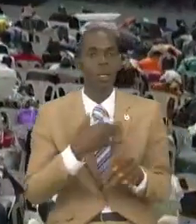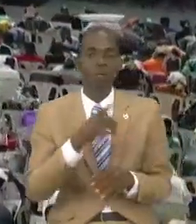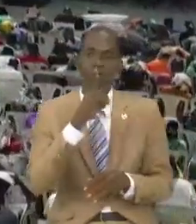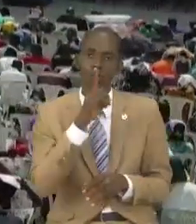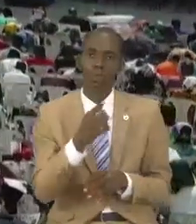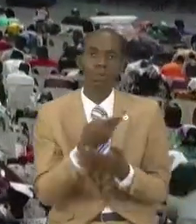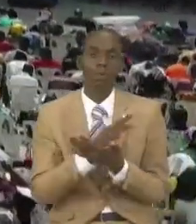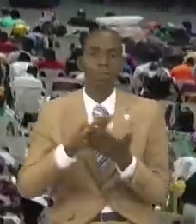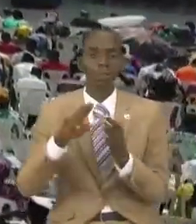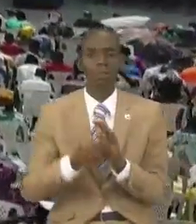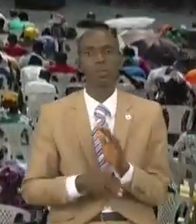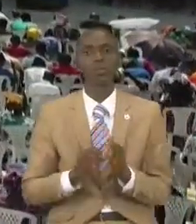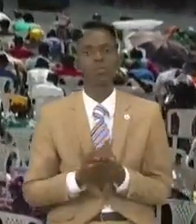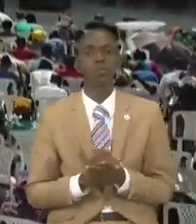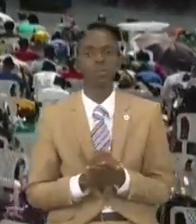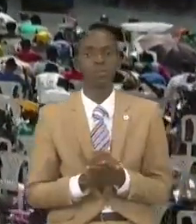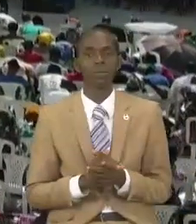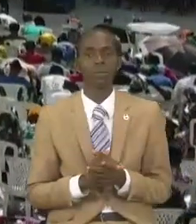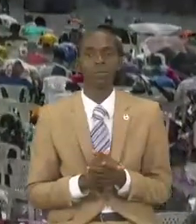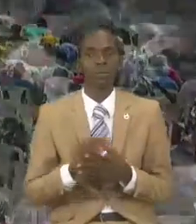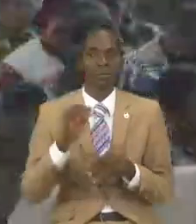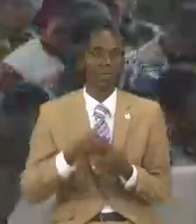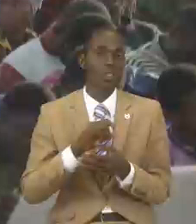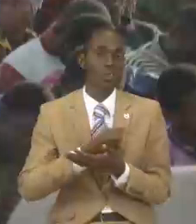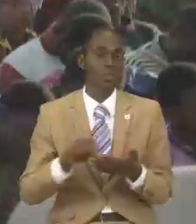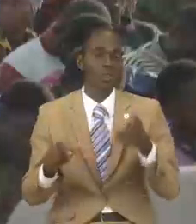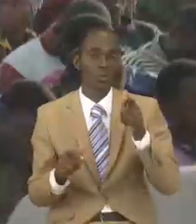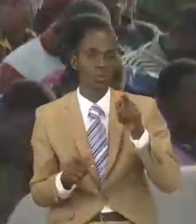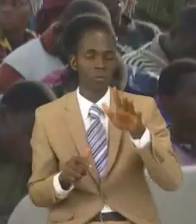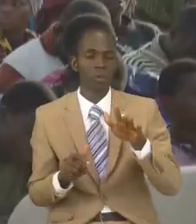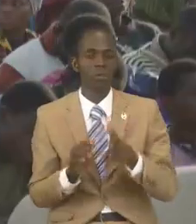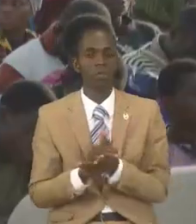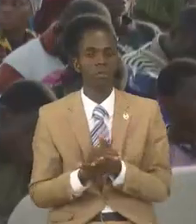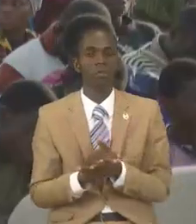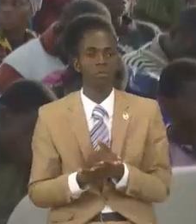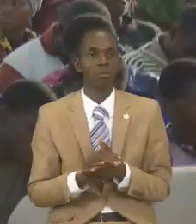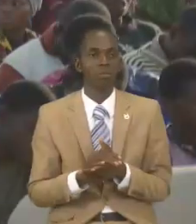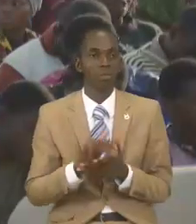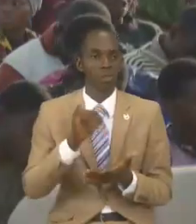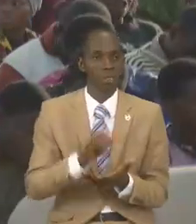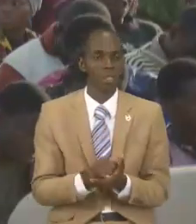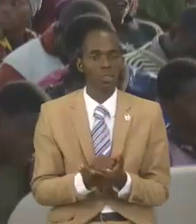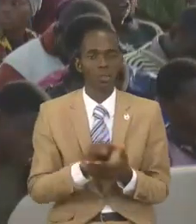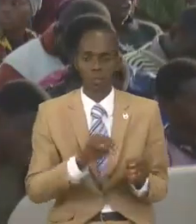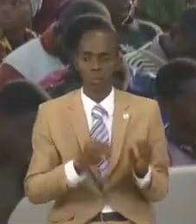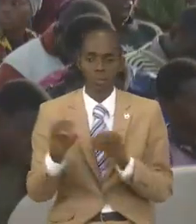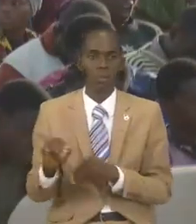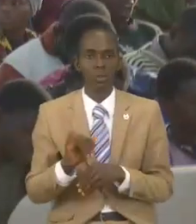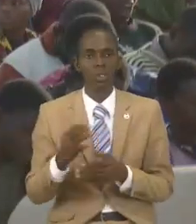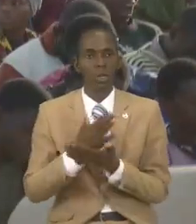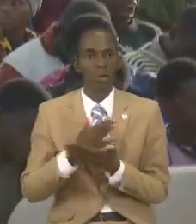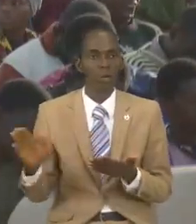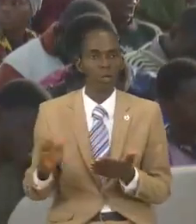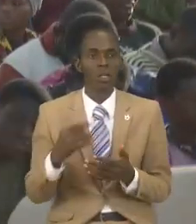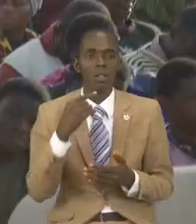true holiness. In verse 25, wherefore, putting away